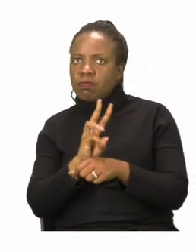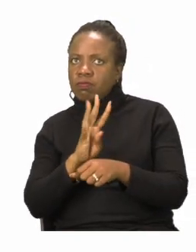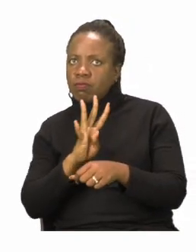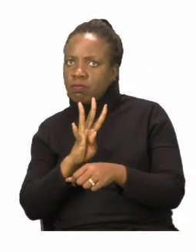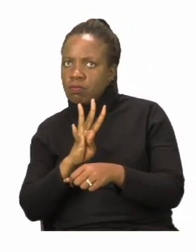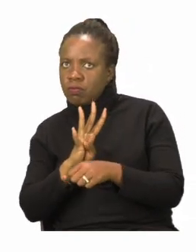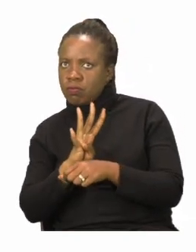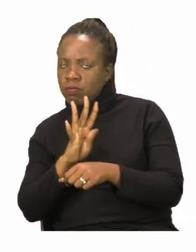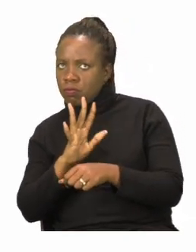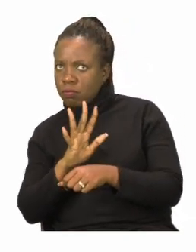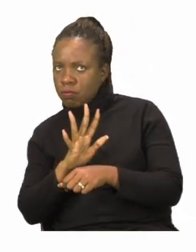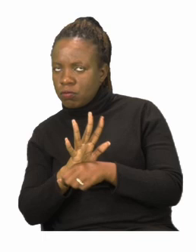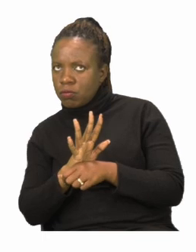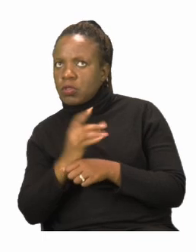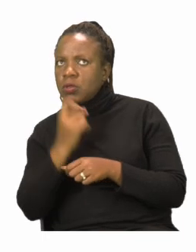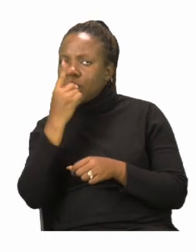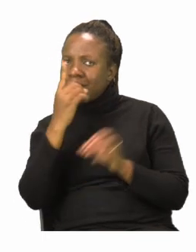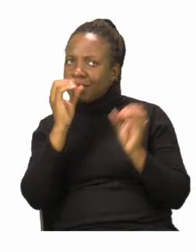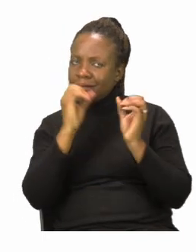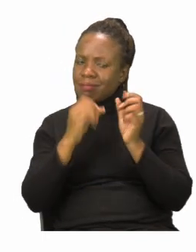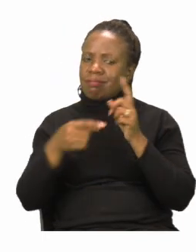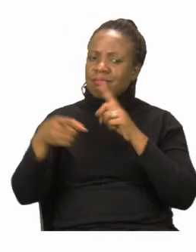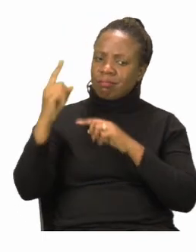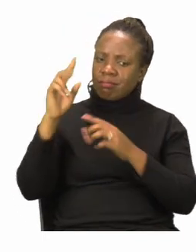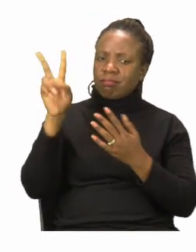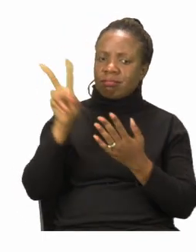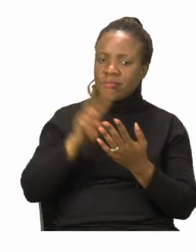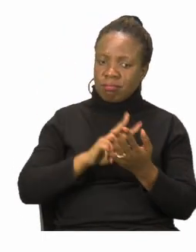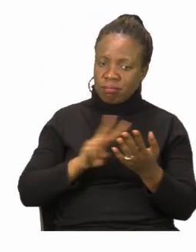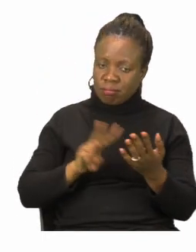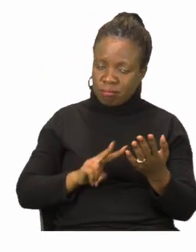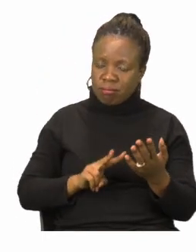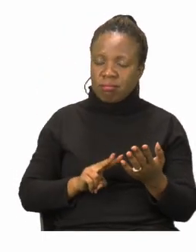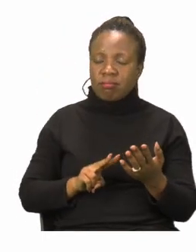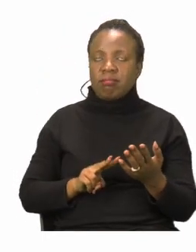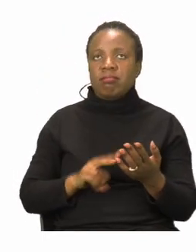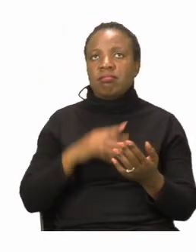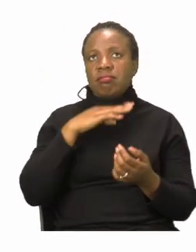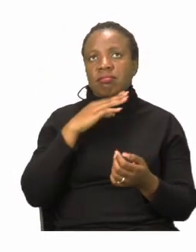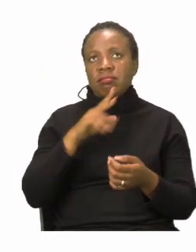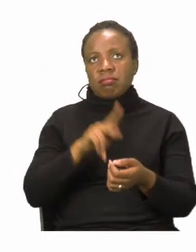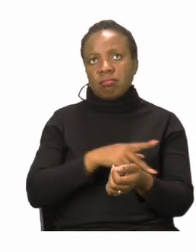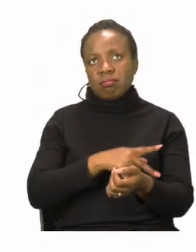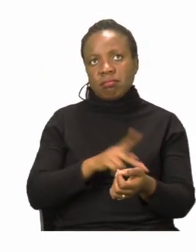time. I will be back after this short break.